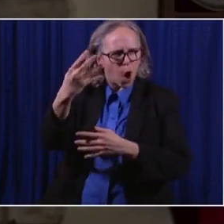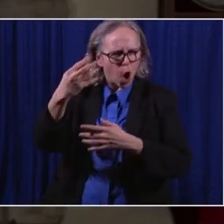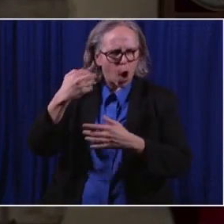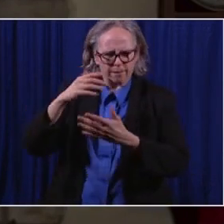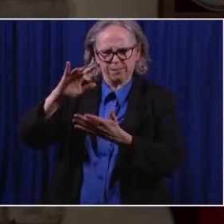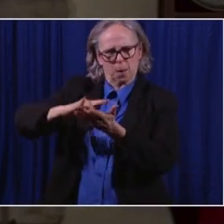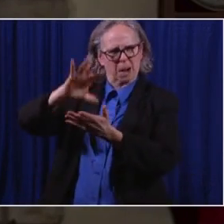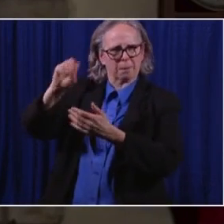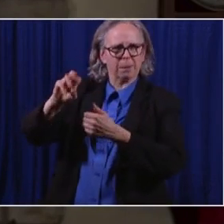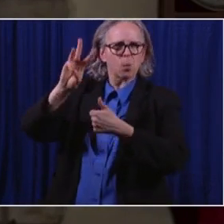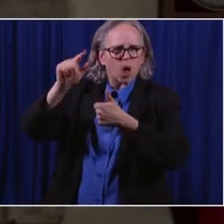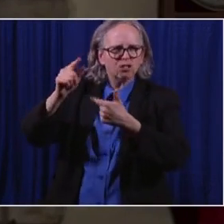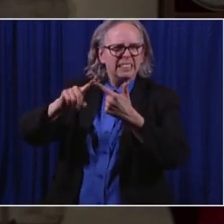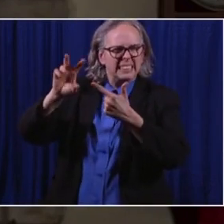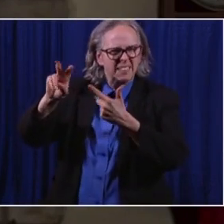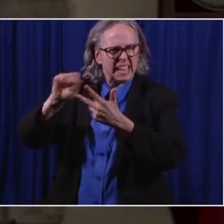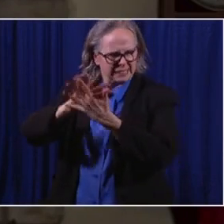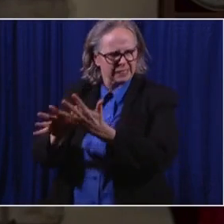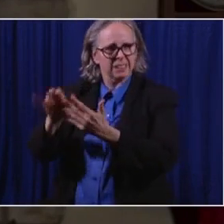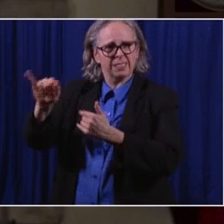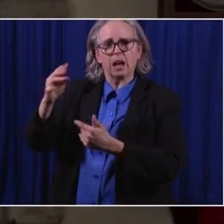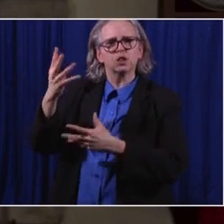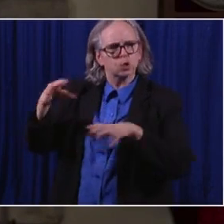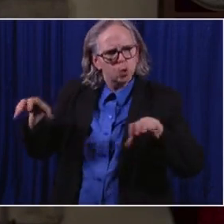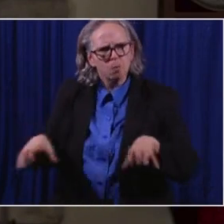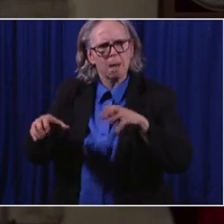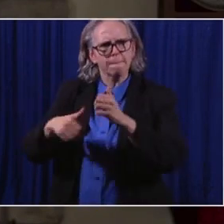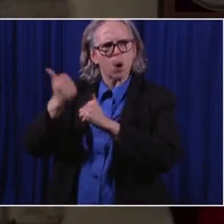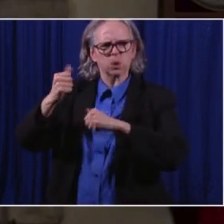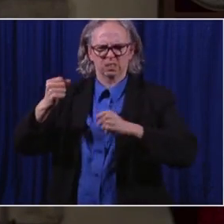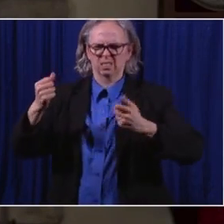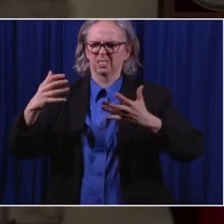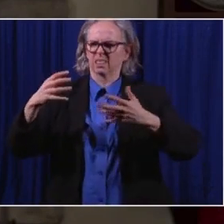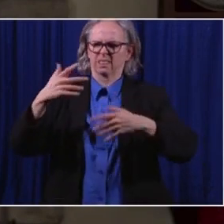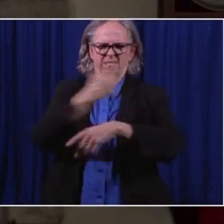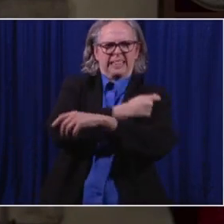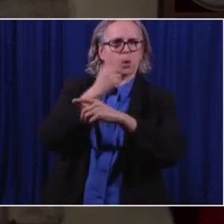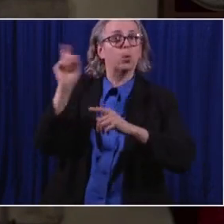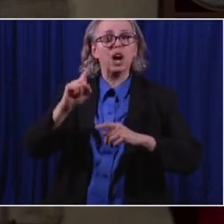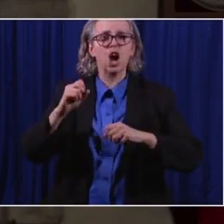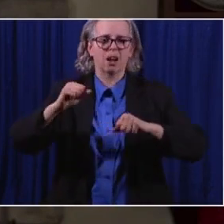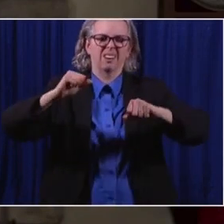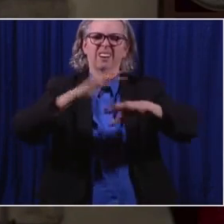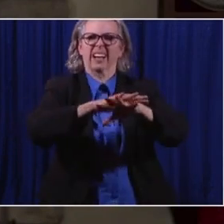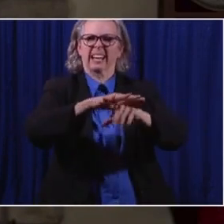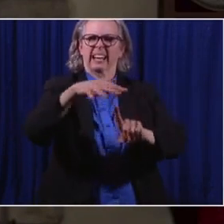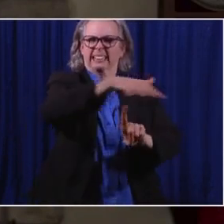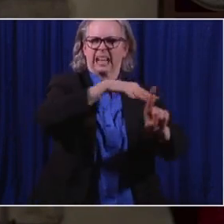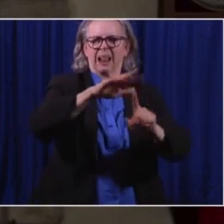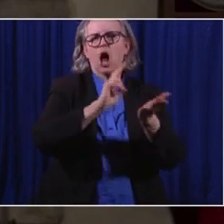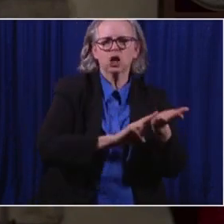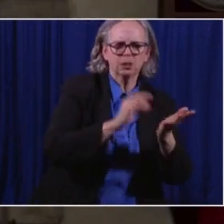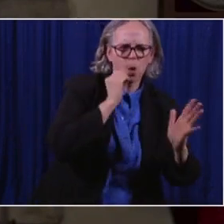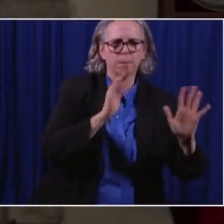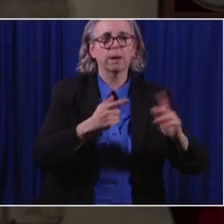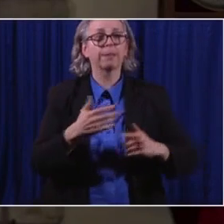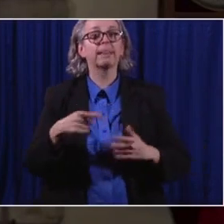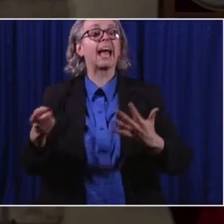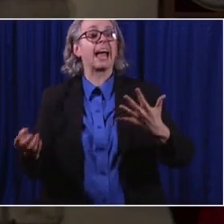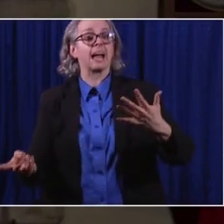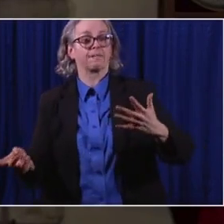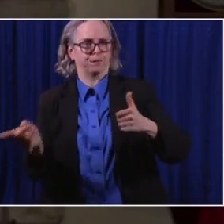they're doing most of the congregate care setting, not all, but most of it. They're starting with nursing homes because that's where the danger is the highest. That's